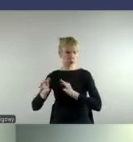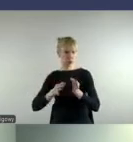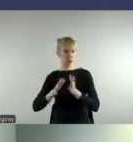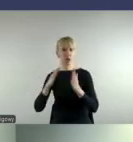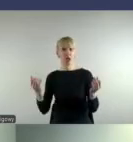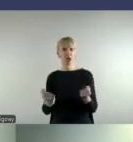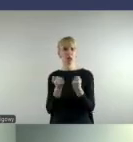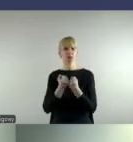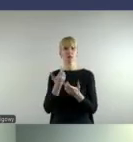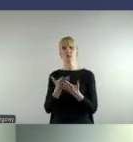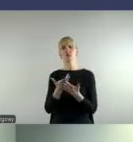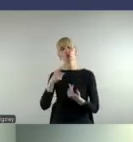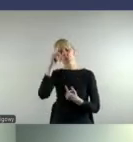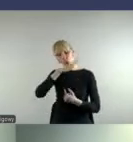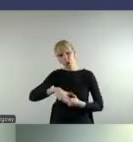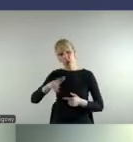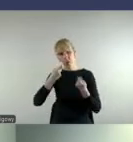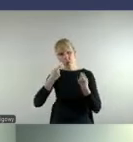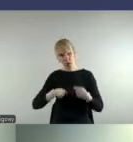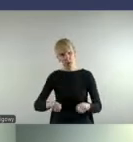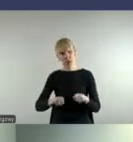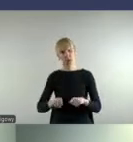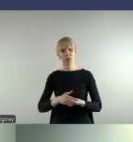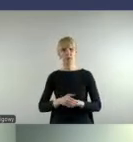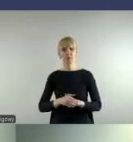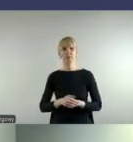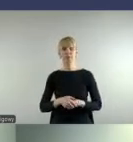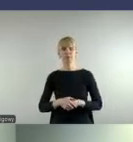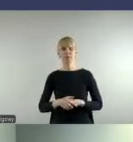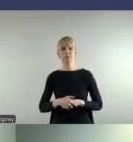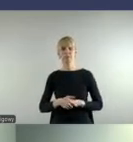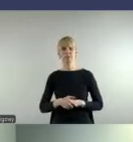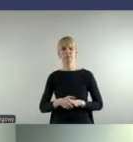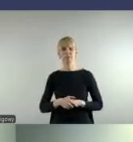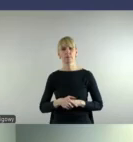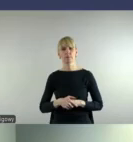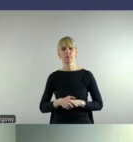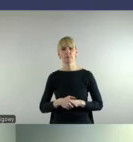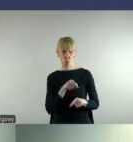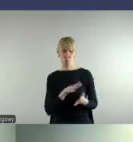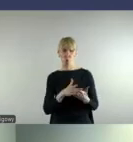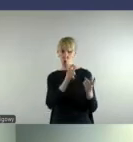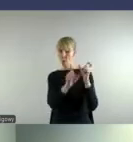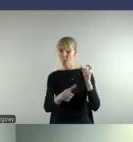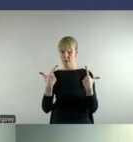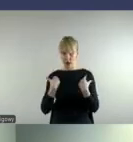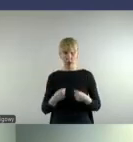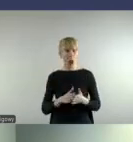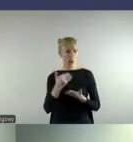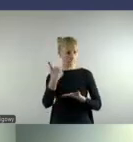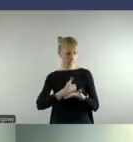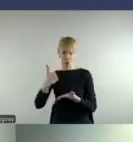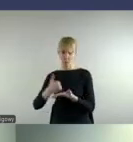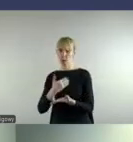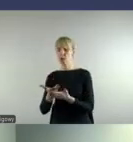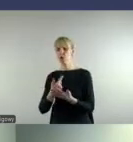before me have mentioned this as well. So it's the people, the citizens that help out their neighbors, clear roads, and they share